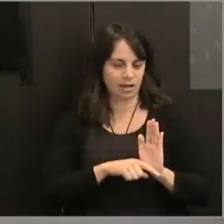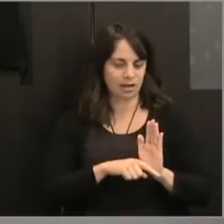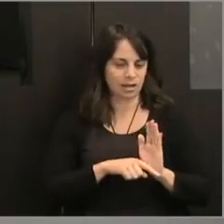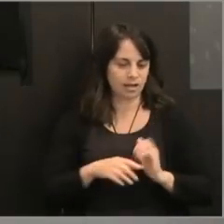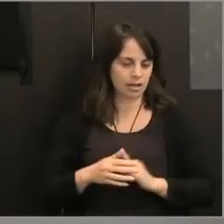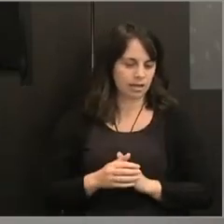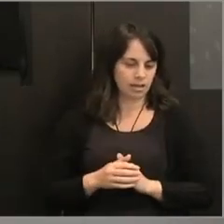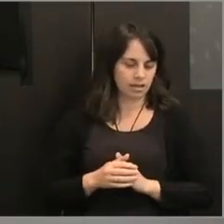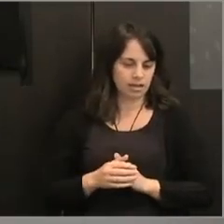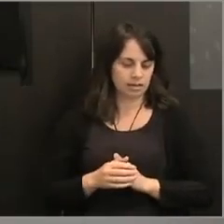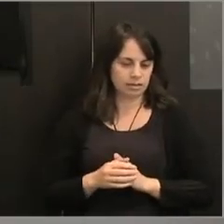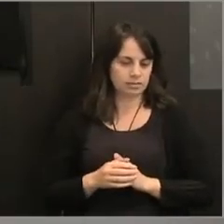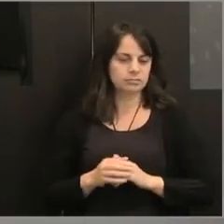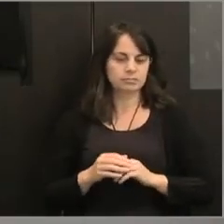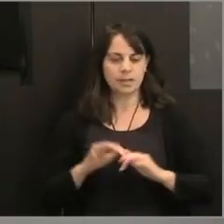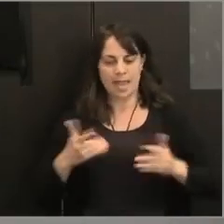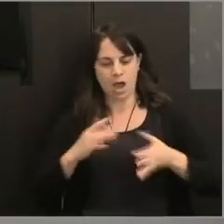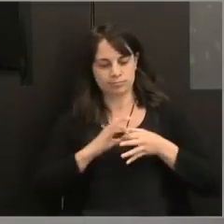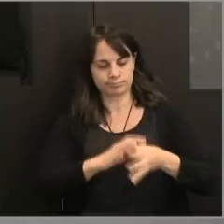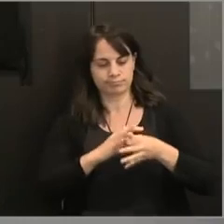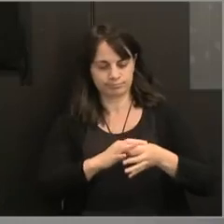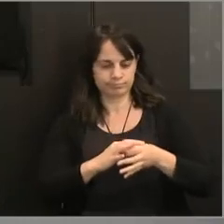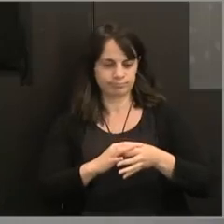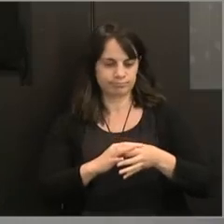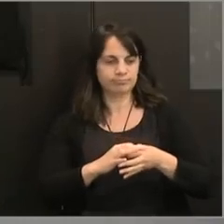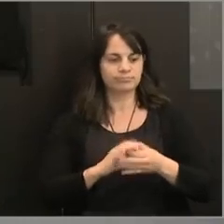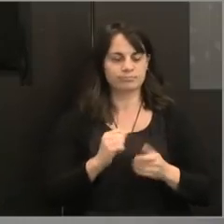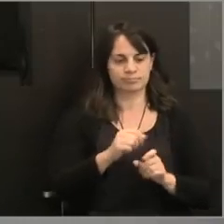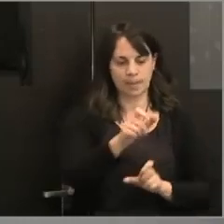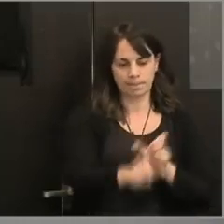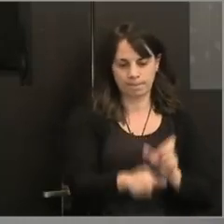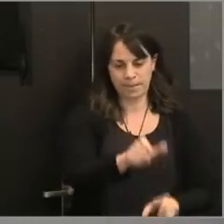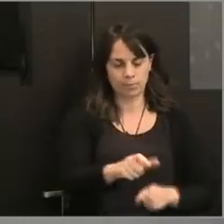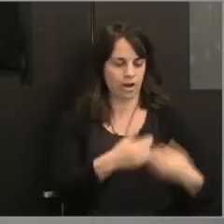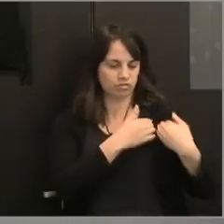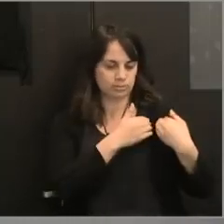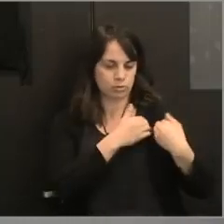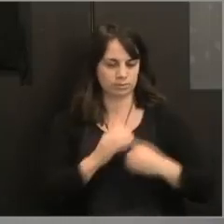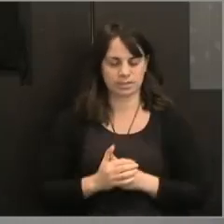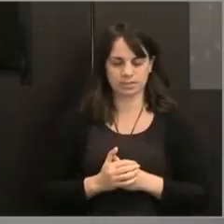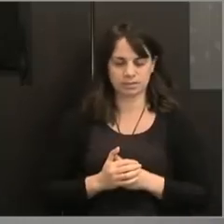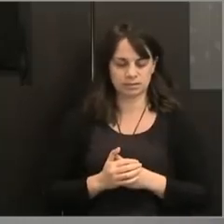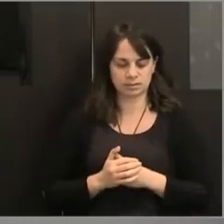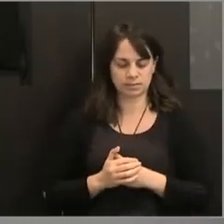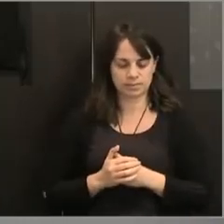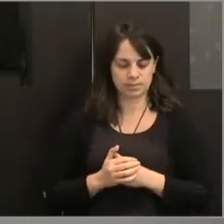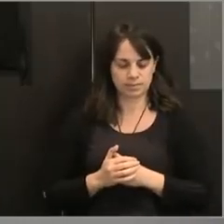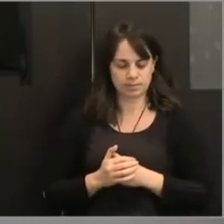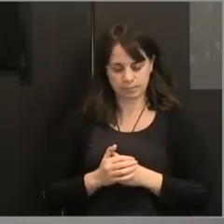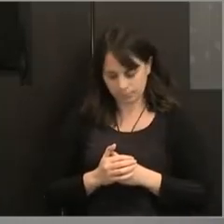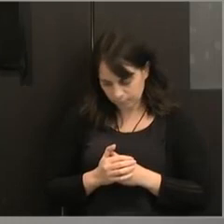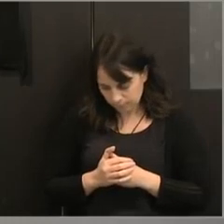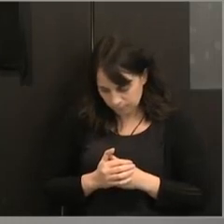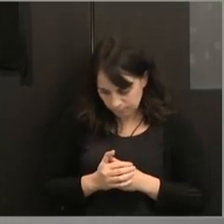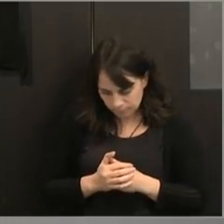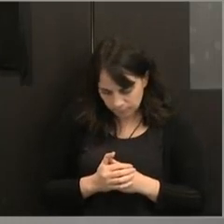thus the maintenance of relationships and responsibilities. Secondly, the power was